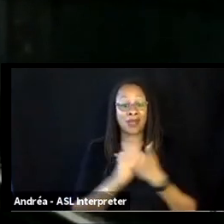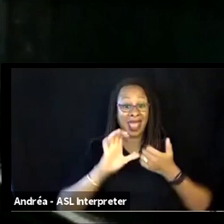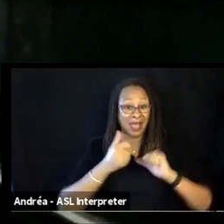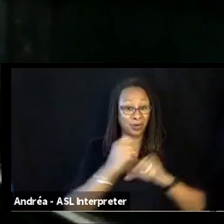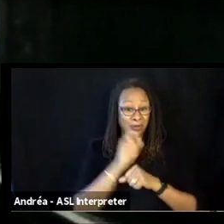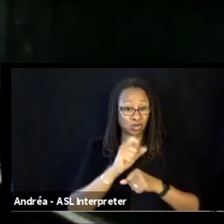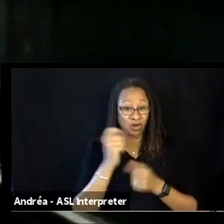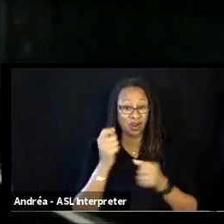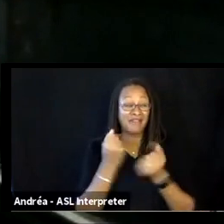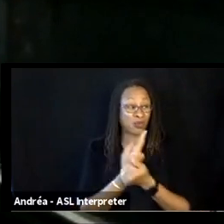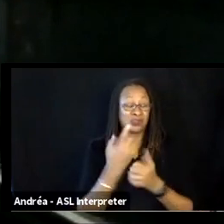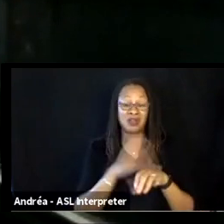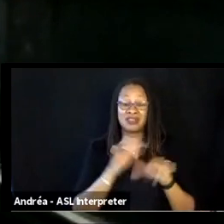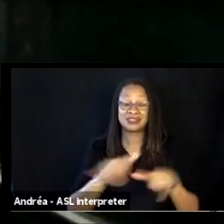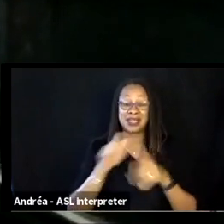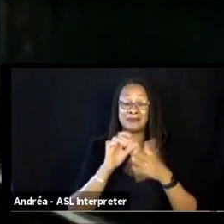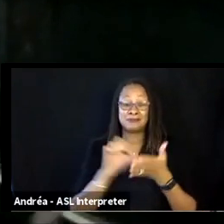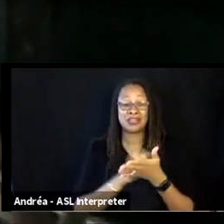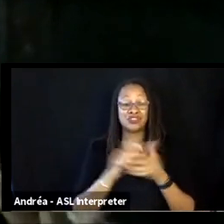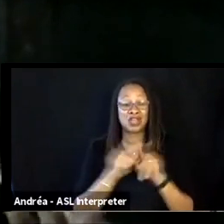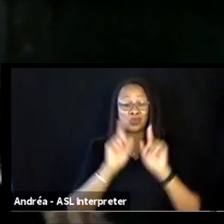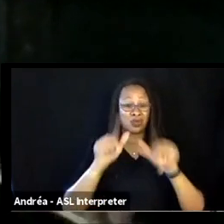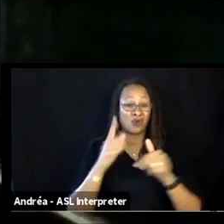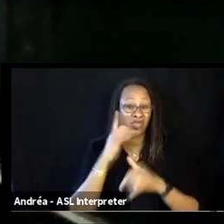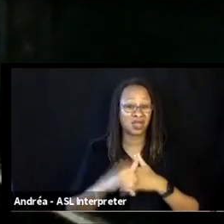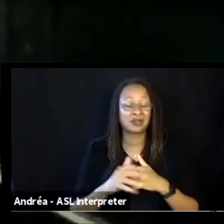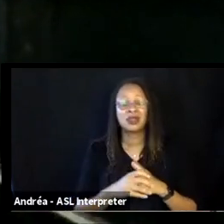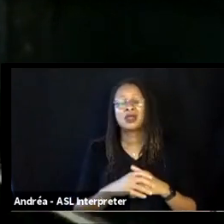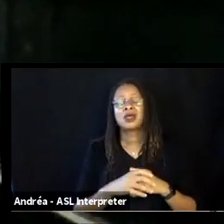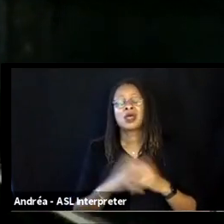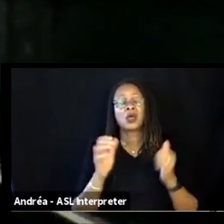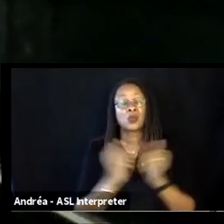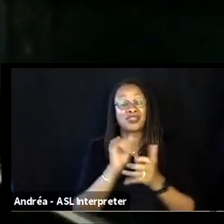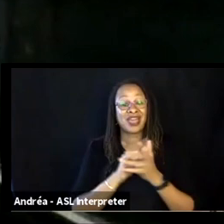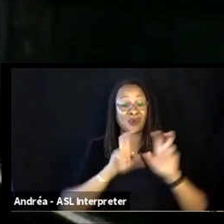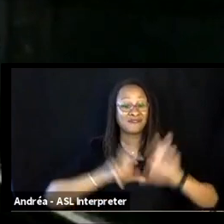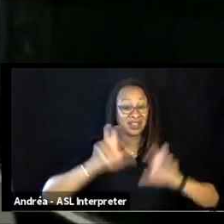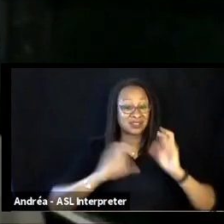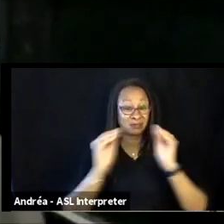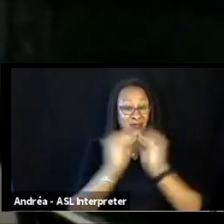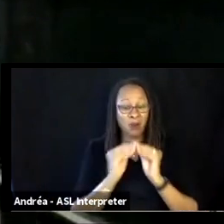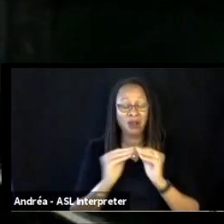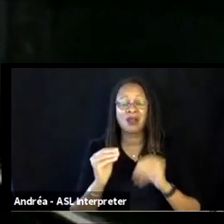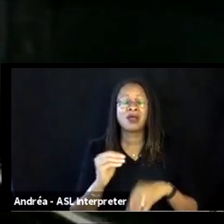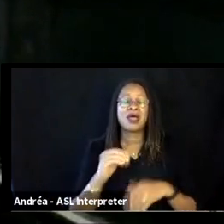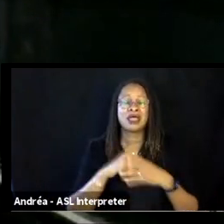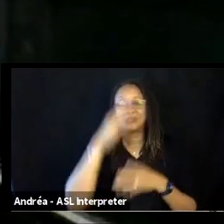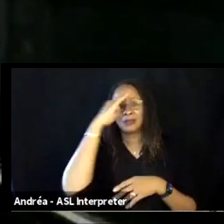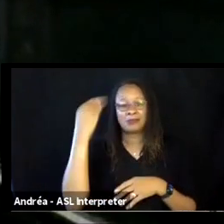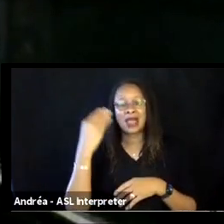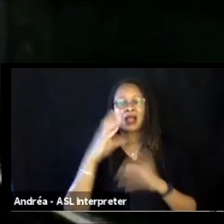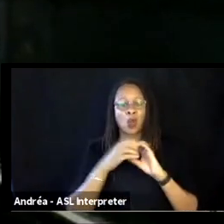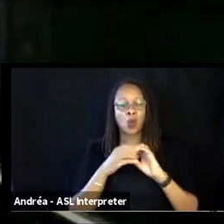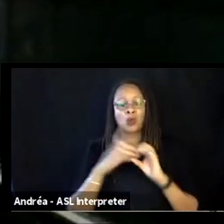as we, you know, embark on that? And with that, you know, we're certainly investing more and more into Black-owned,